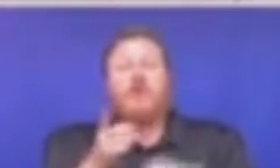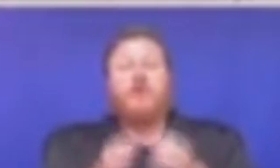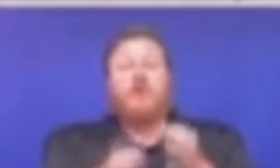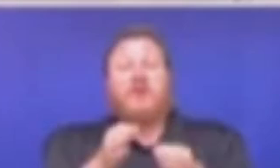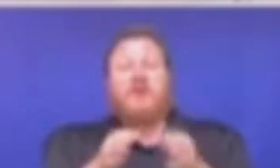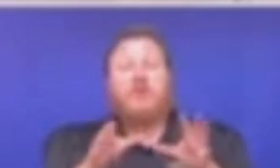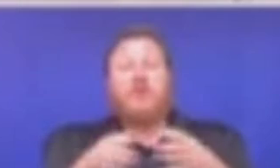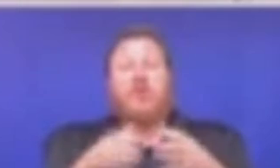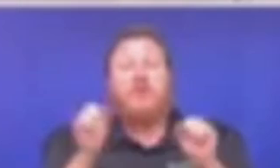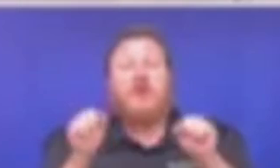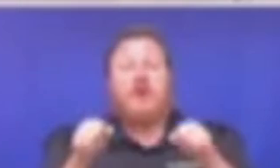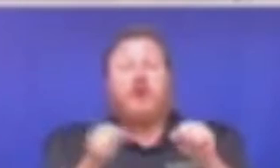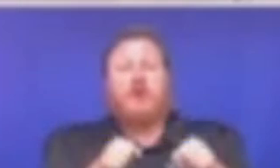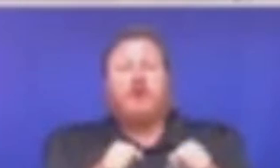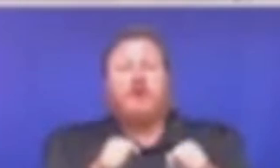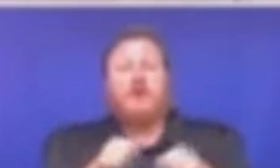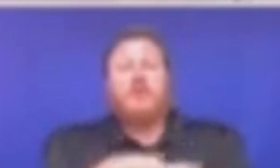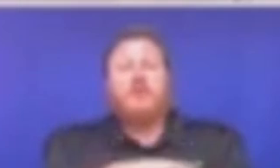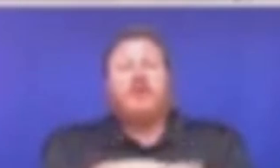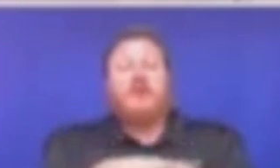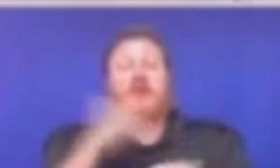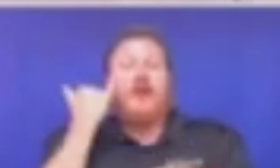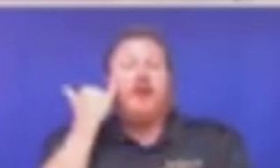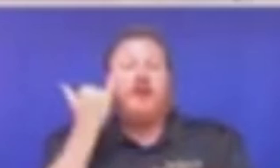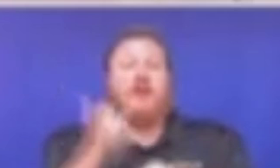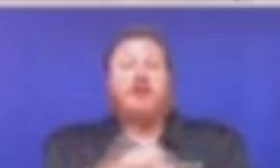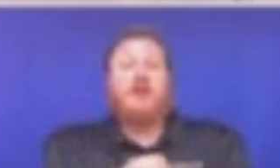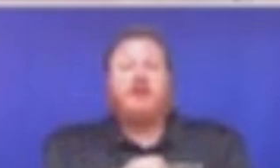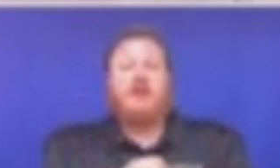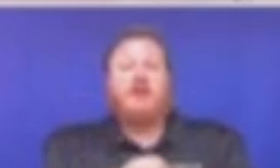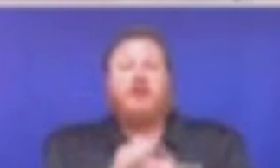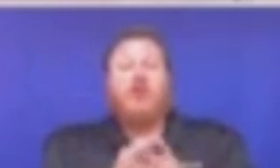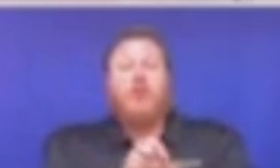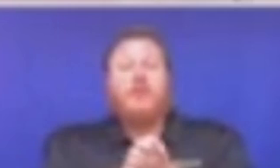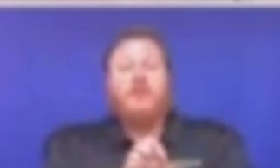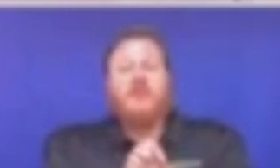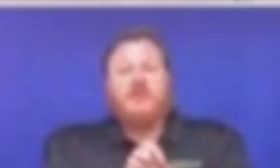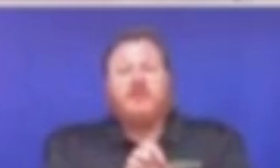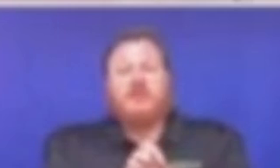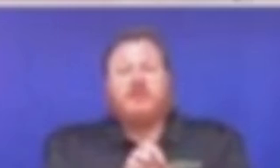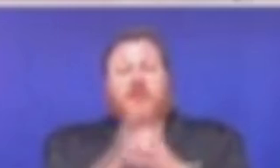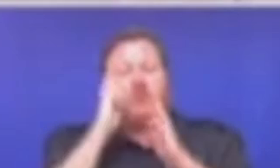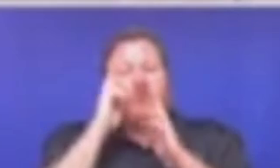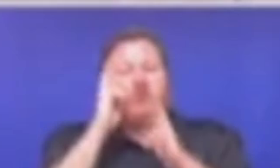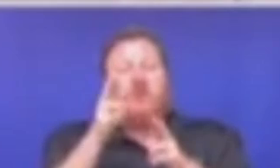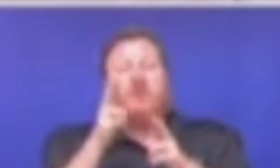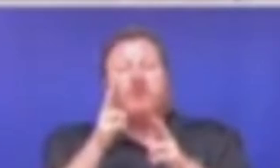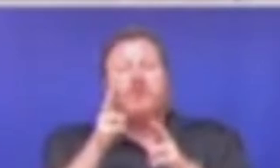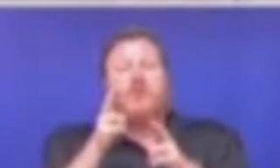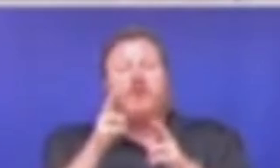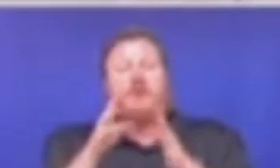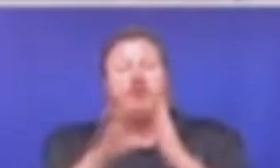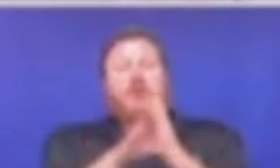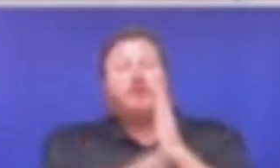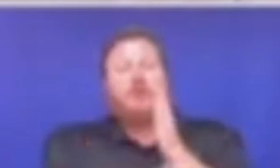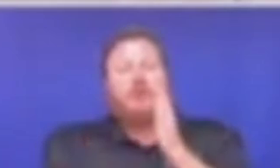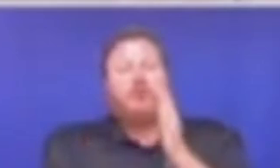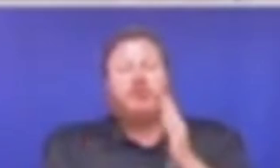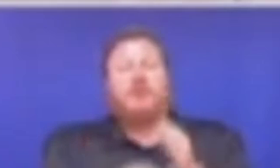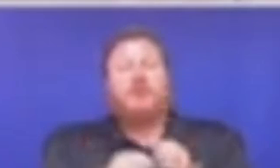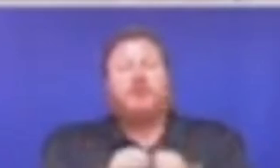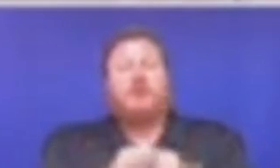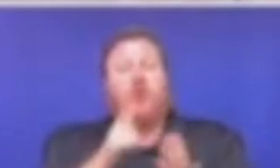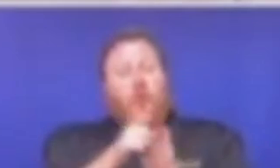agreed to certain basic principles, including a firm commitment to respect the Constitution and the rule of law.